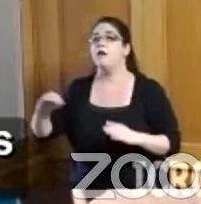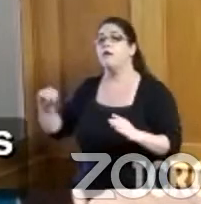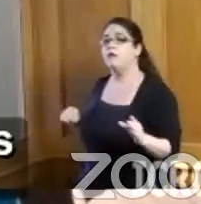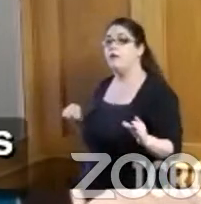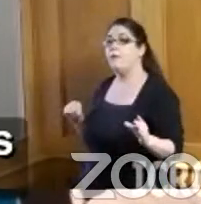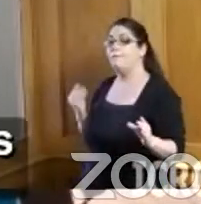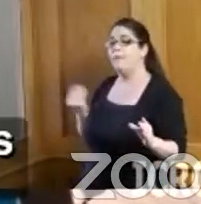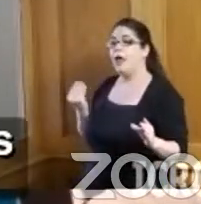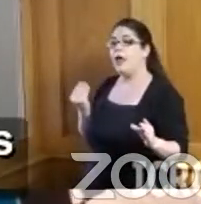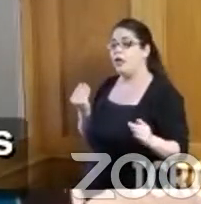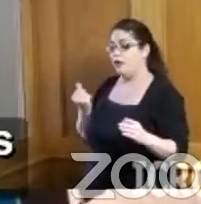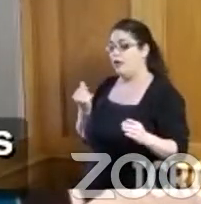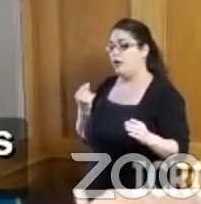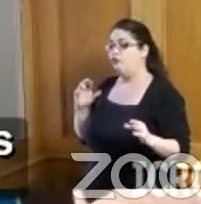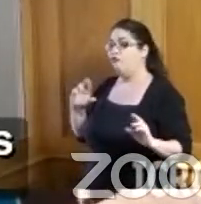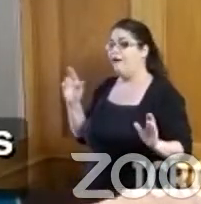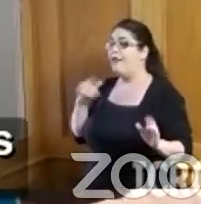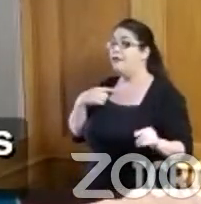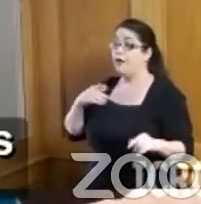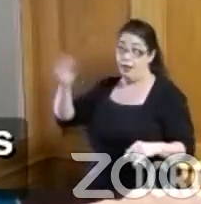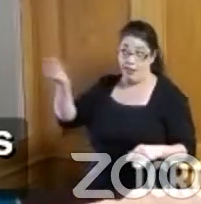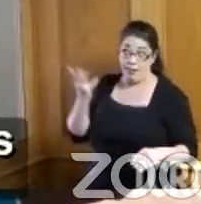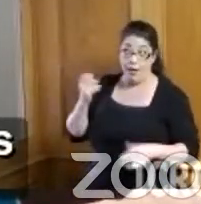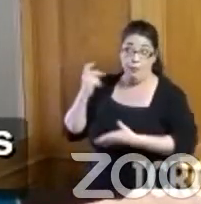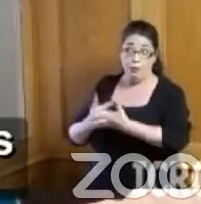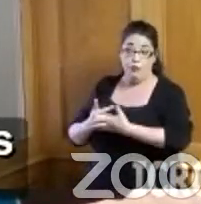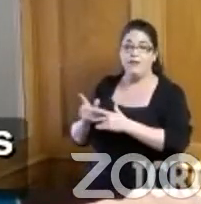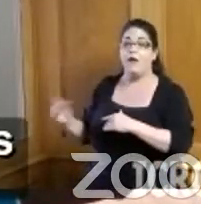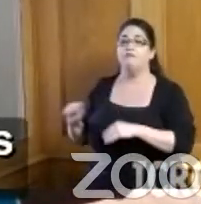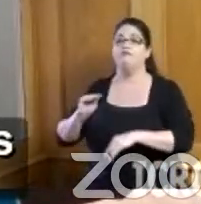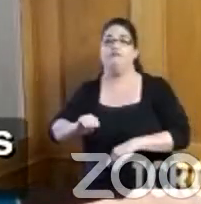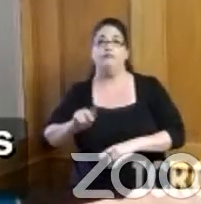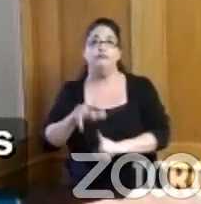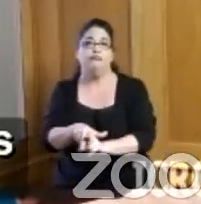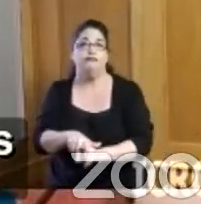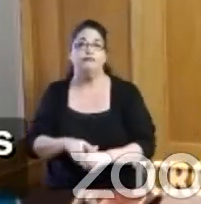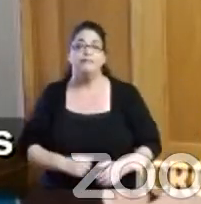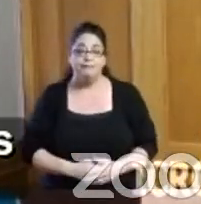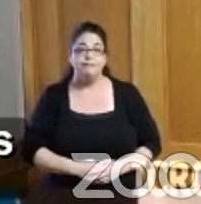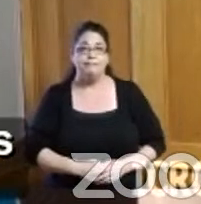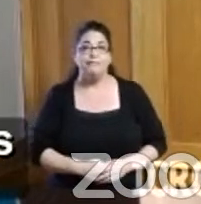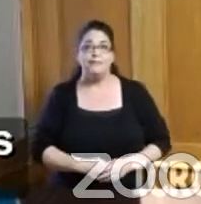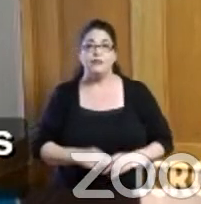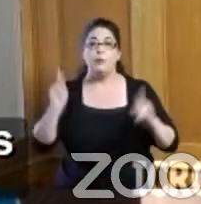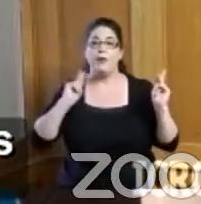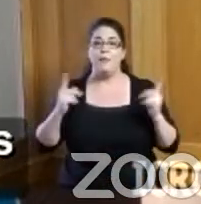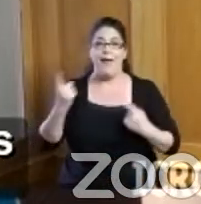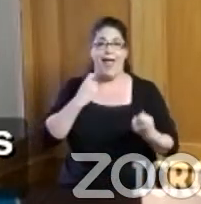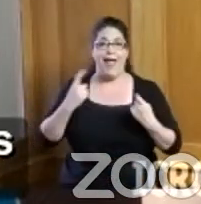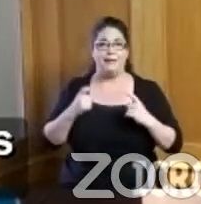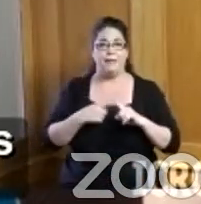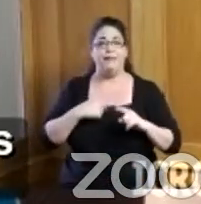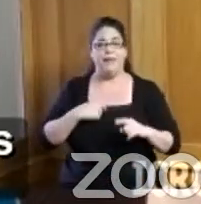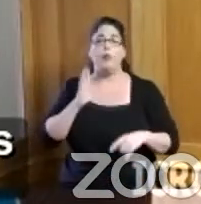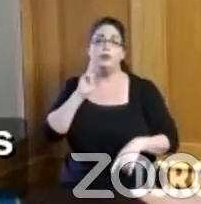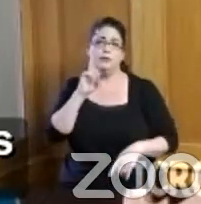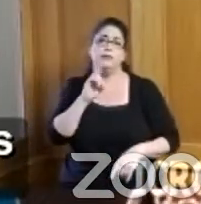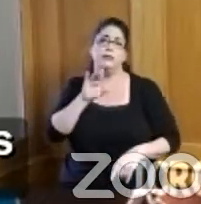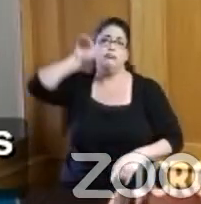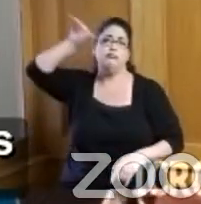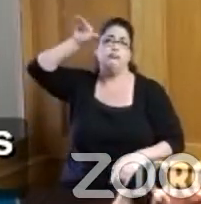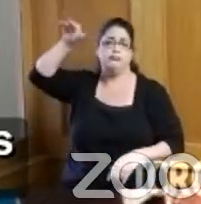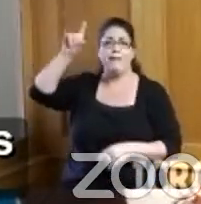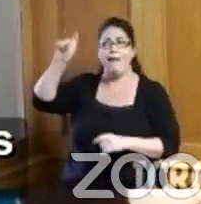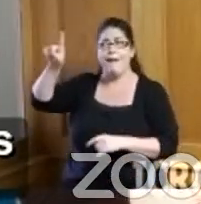away in case we get news that we can help. So for those who are asking about that, we're looking into that.